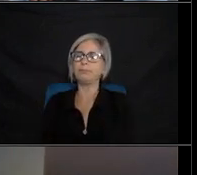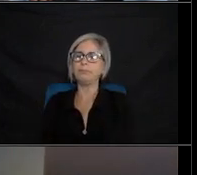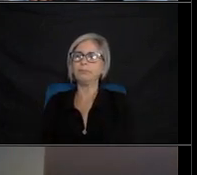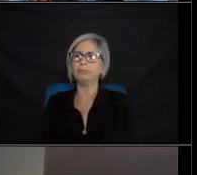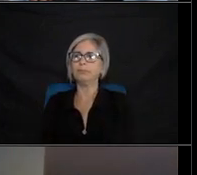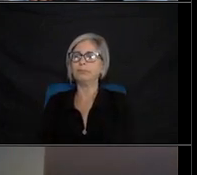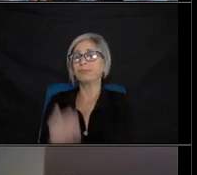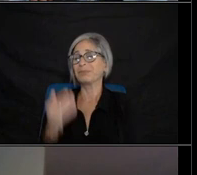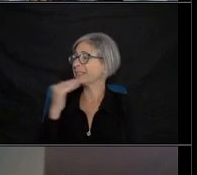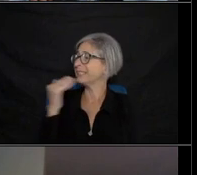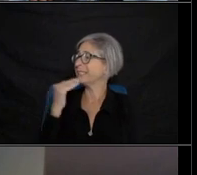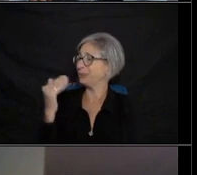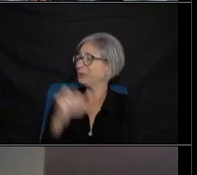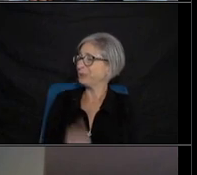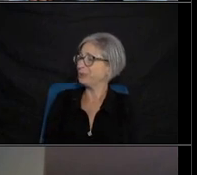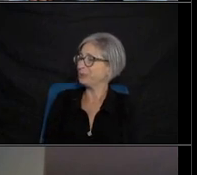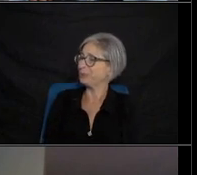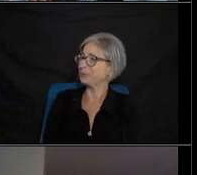Thank you.